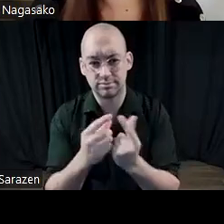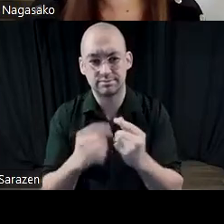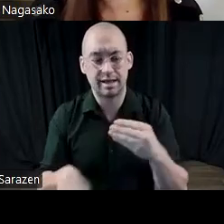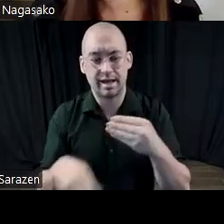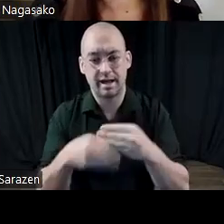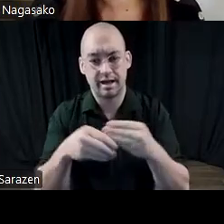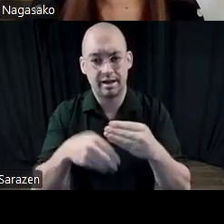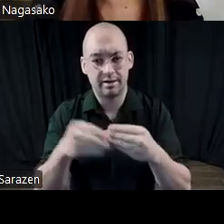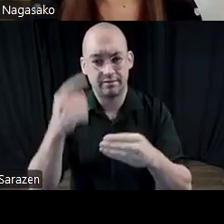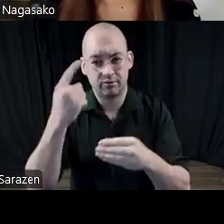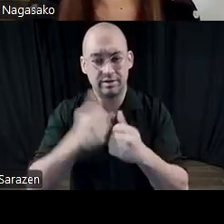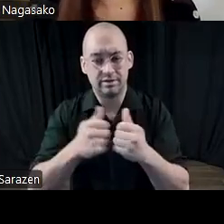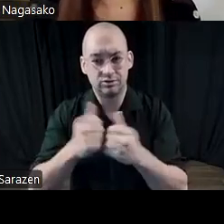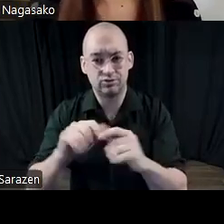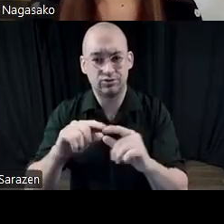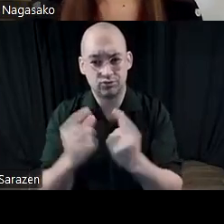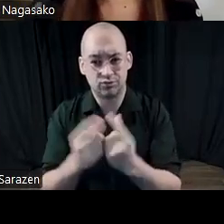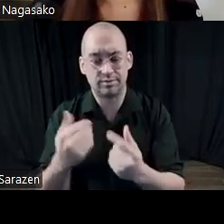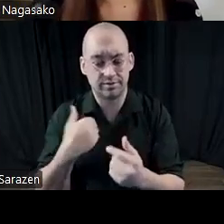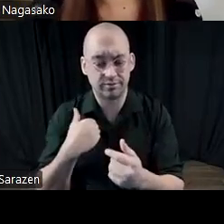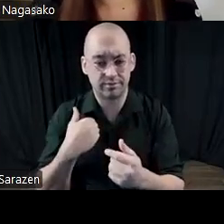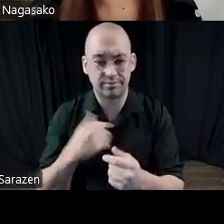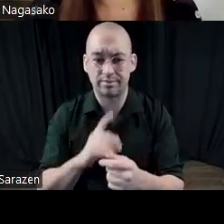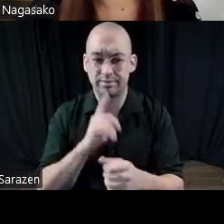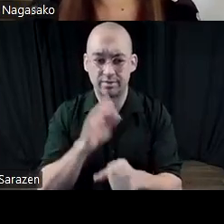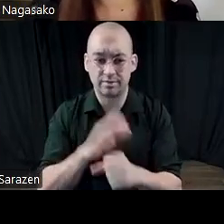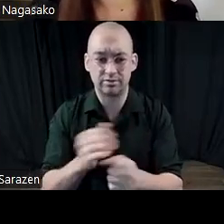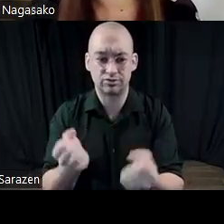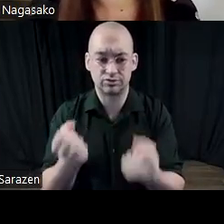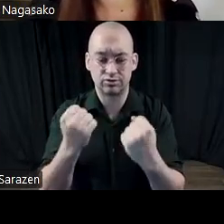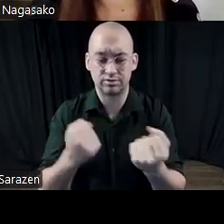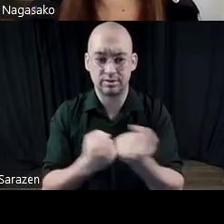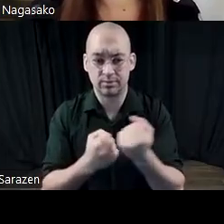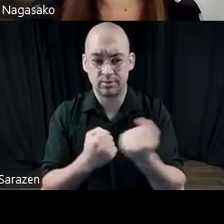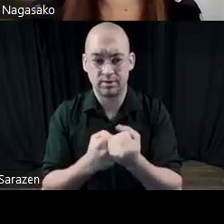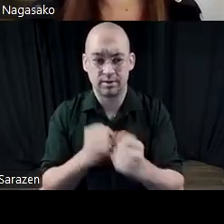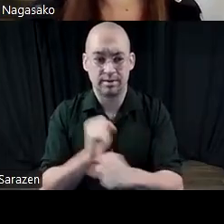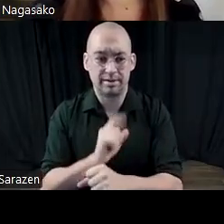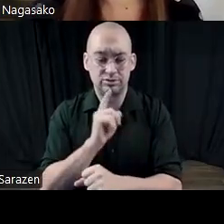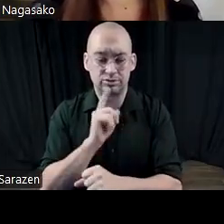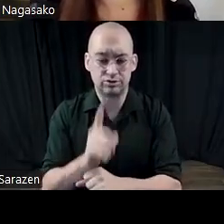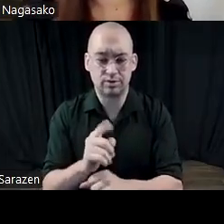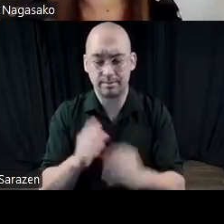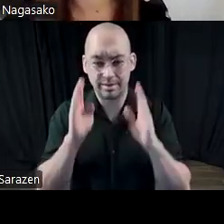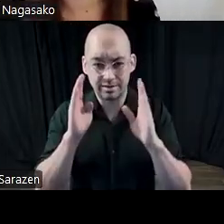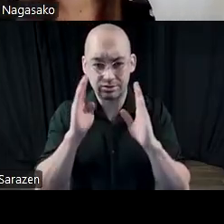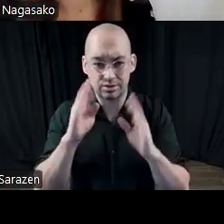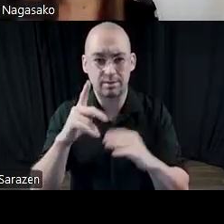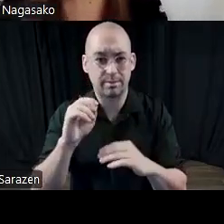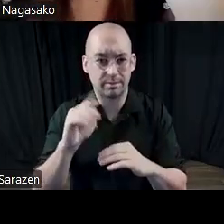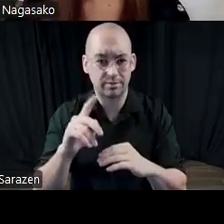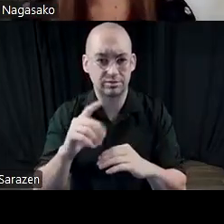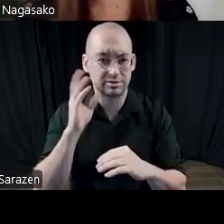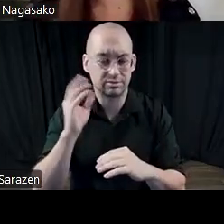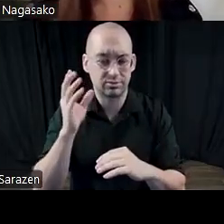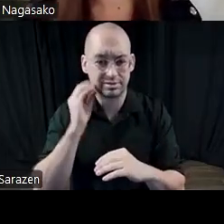that we speak with. So definitely just a strong support for making sure we're paying attention to populations that experience high risk.